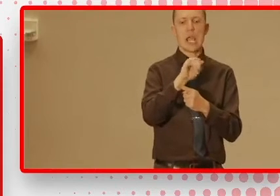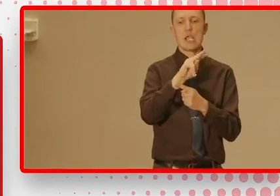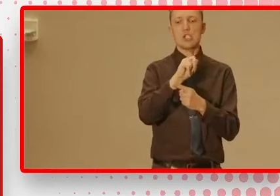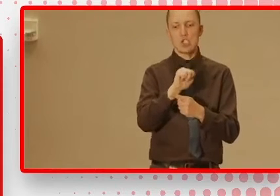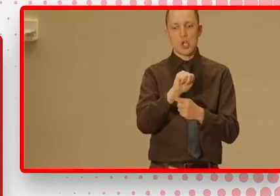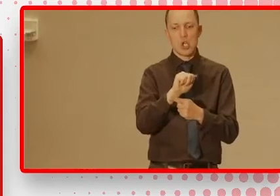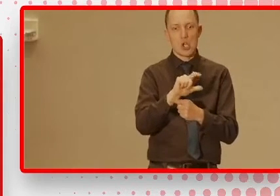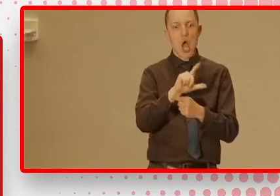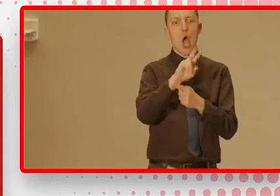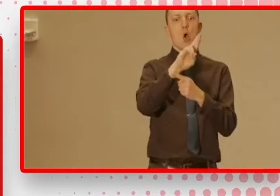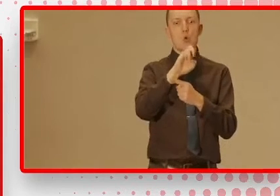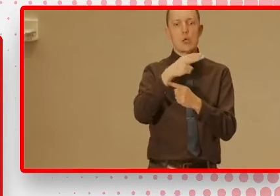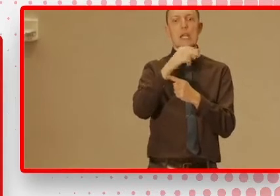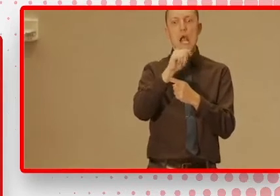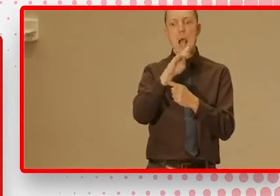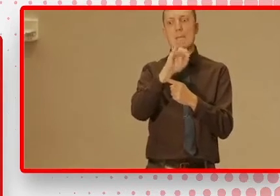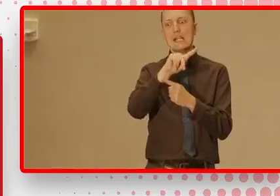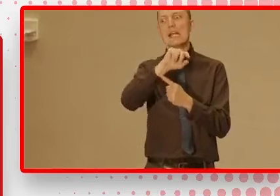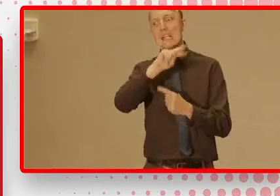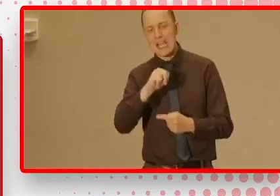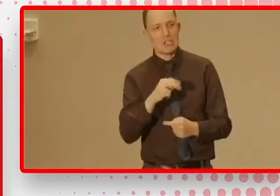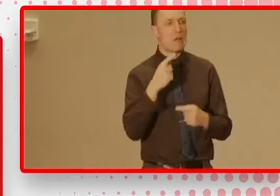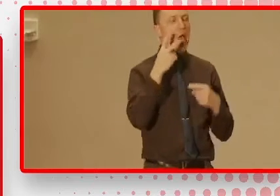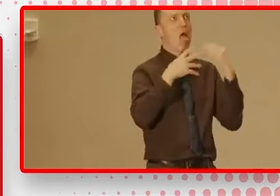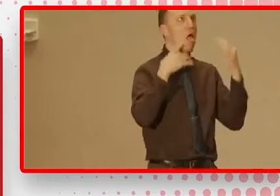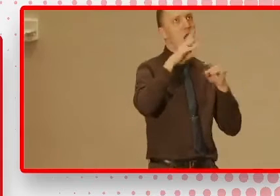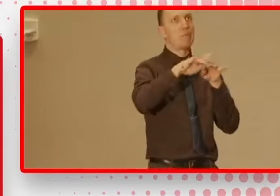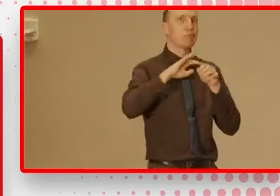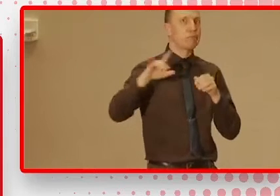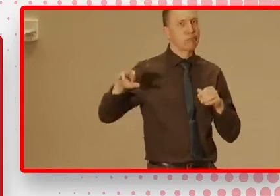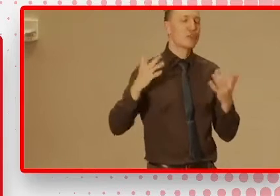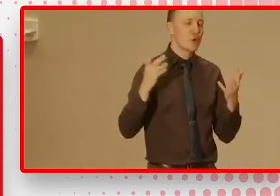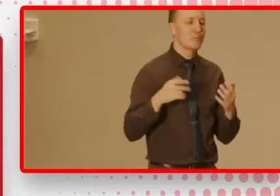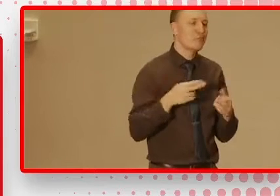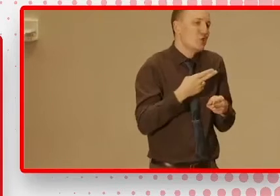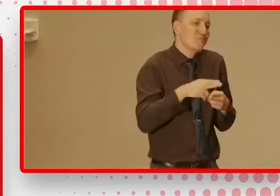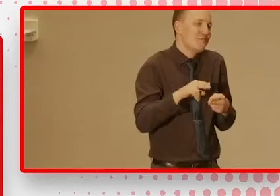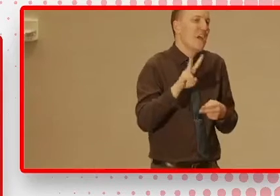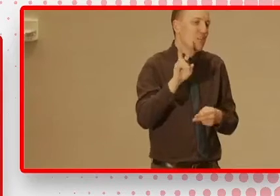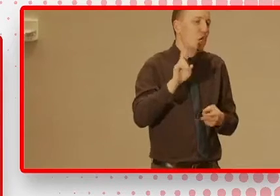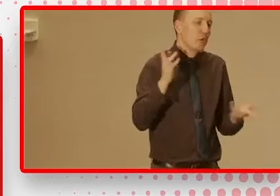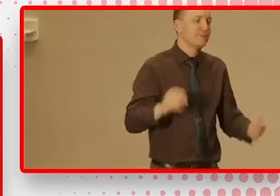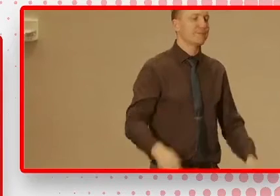very tongue-tying word. So we do refer to it as VR.